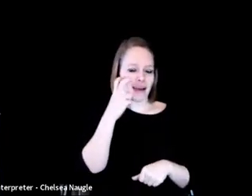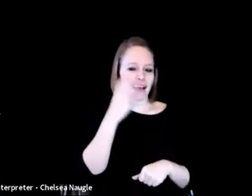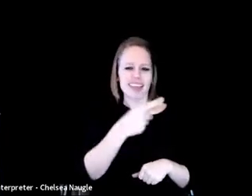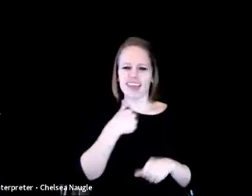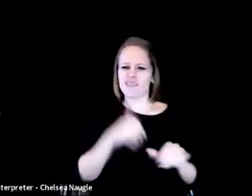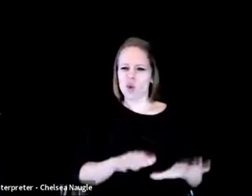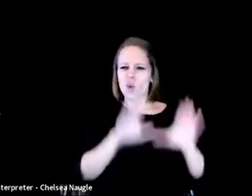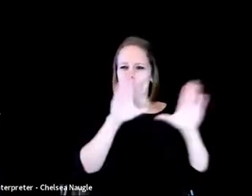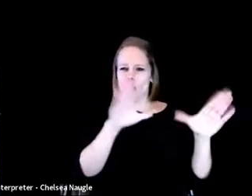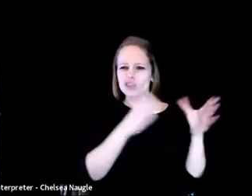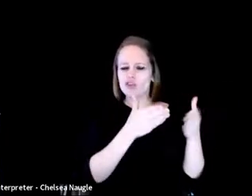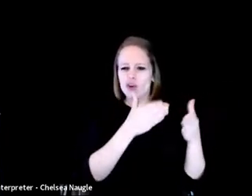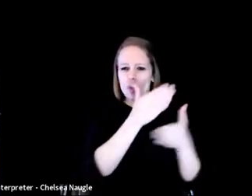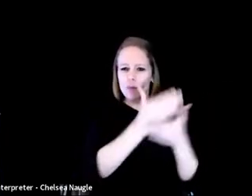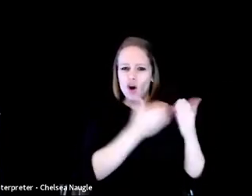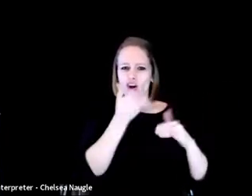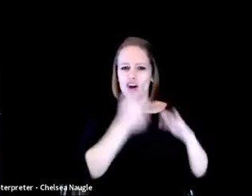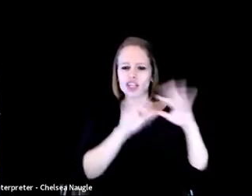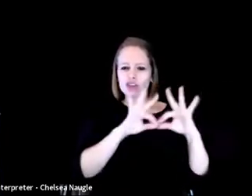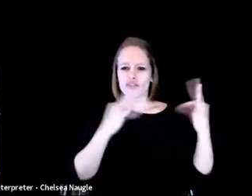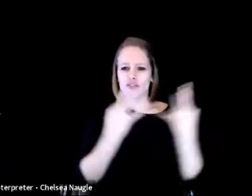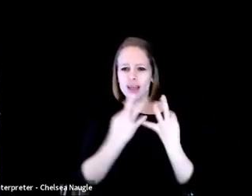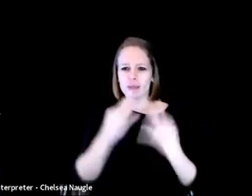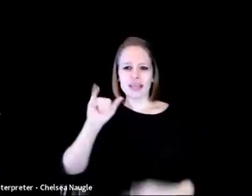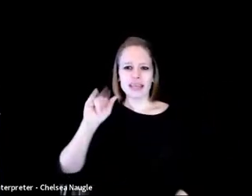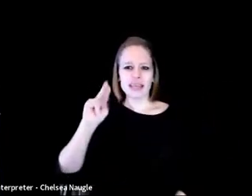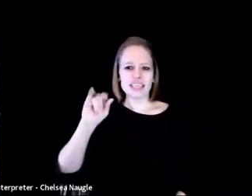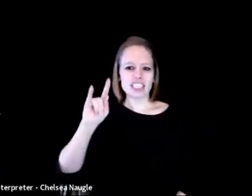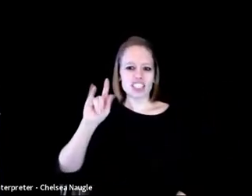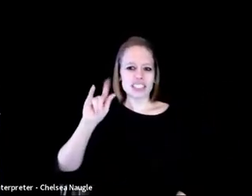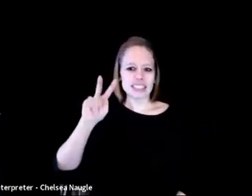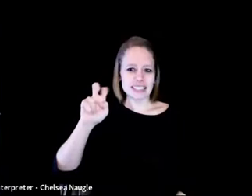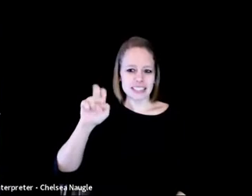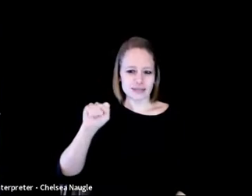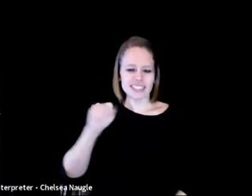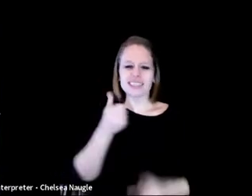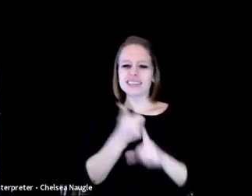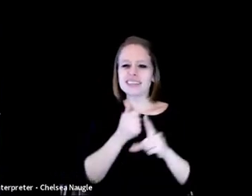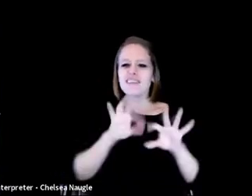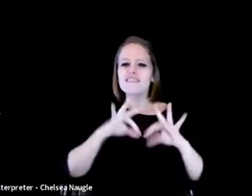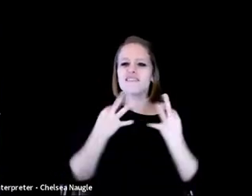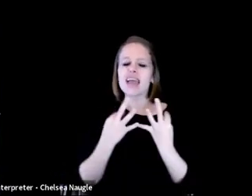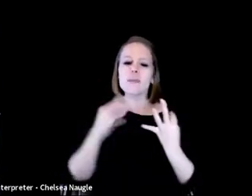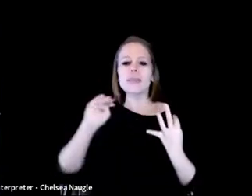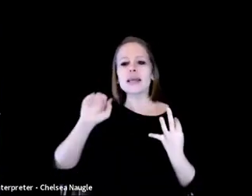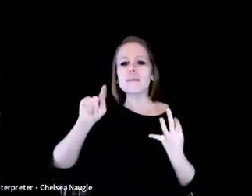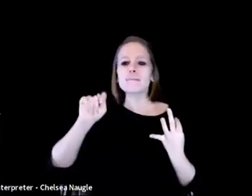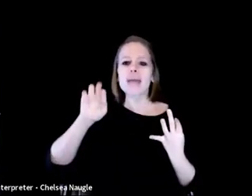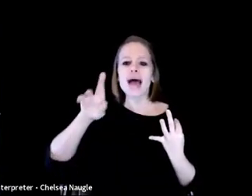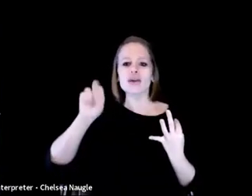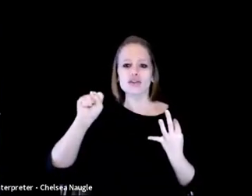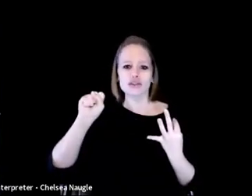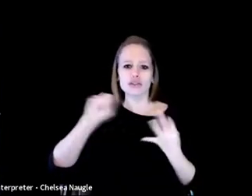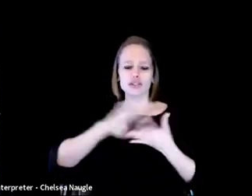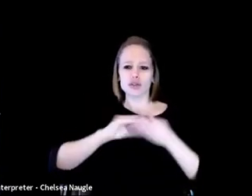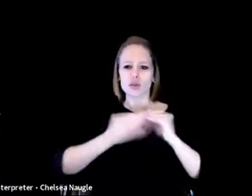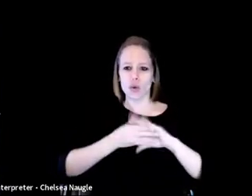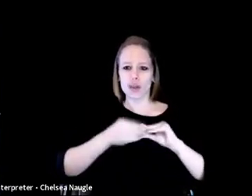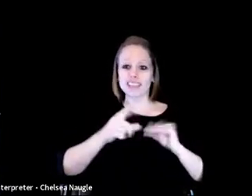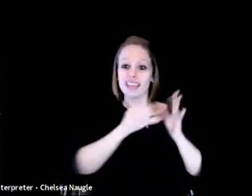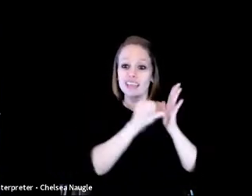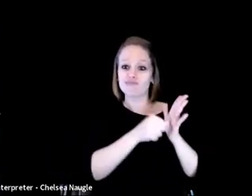their family initiatives called Family Matter Stories. And they highlight different types of families